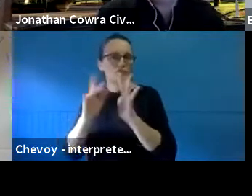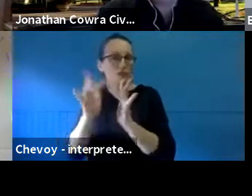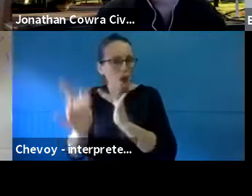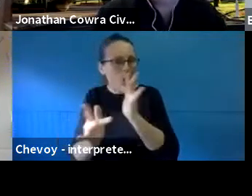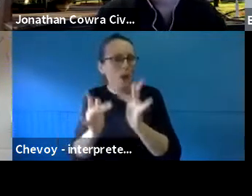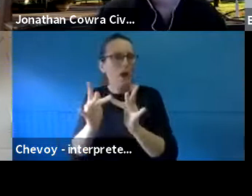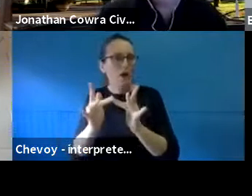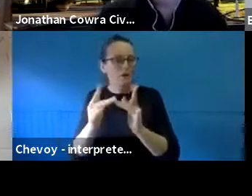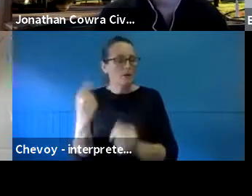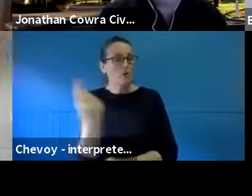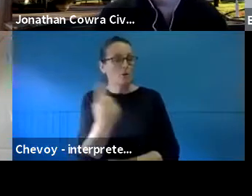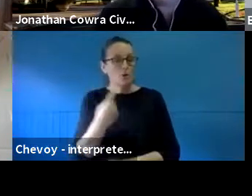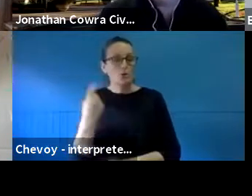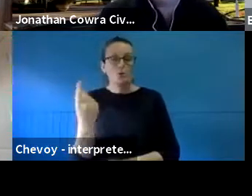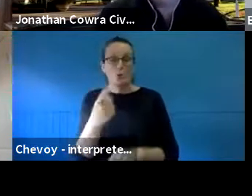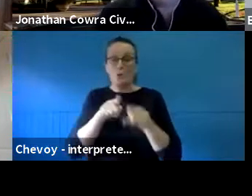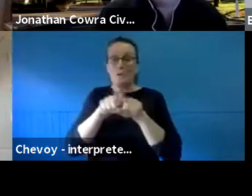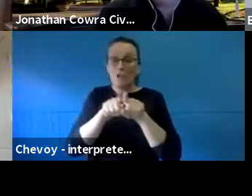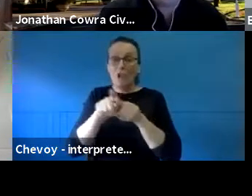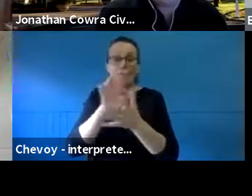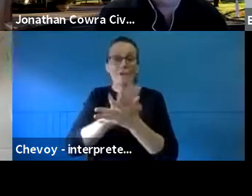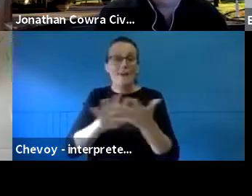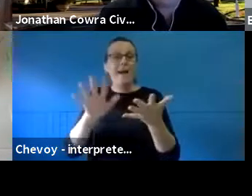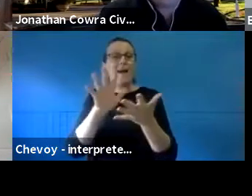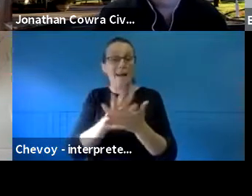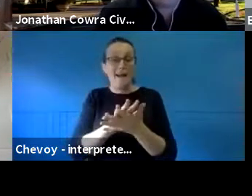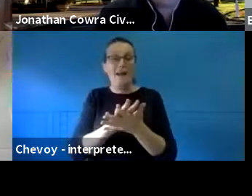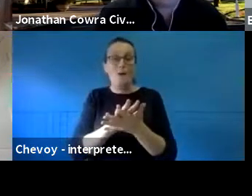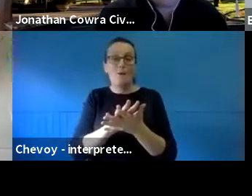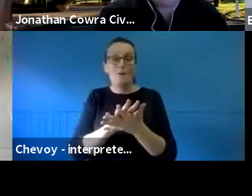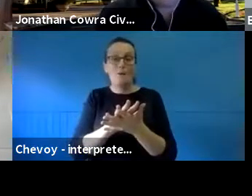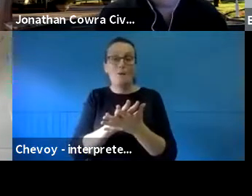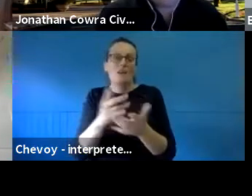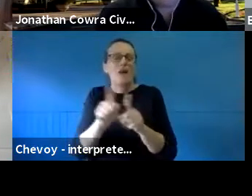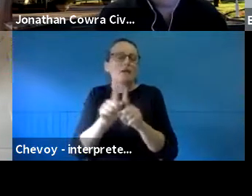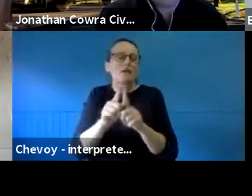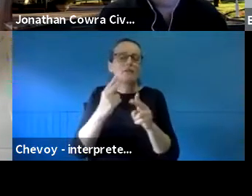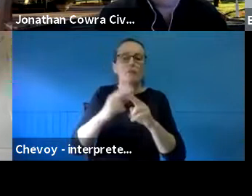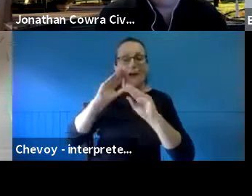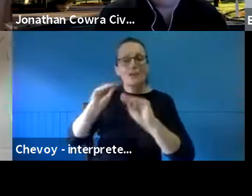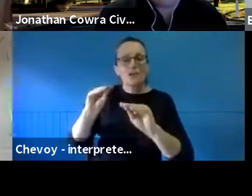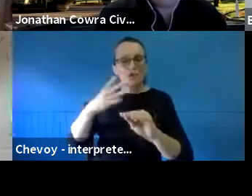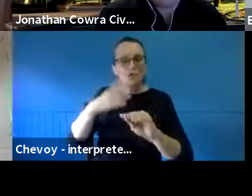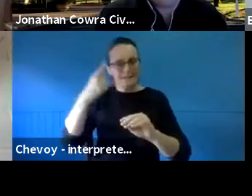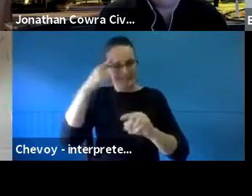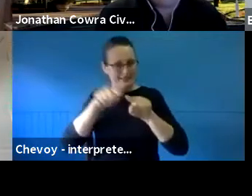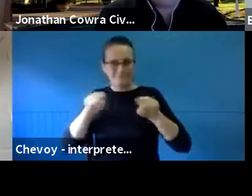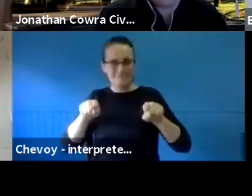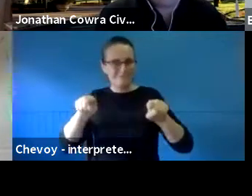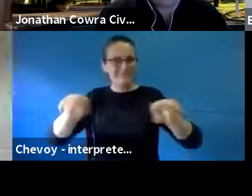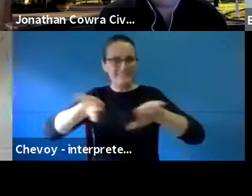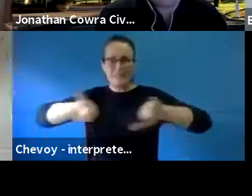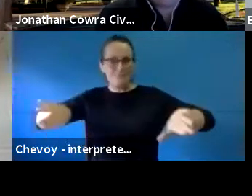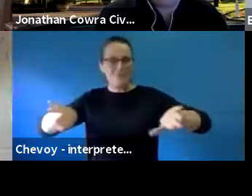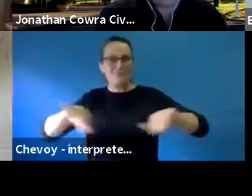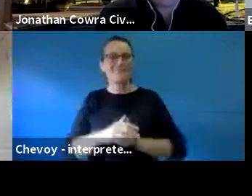We've learned how to, in terms of that education, we've had to talk about those two things almost quite separately